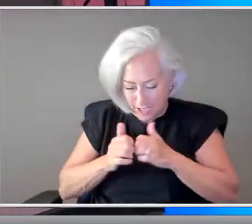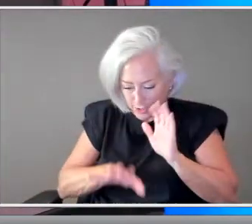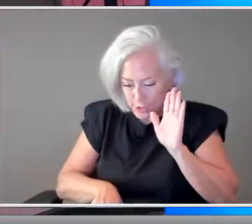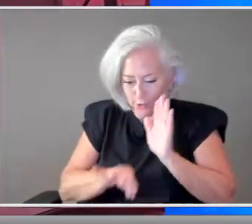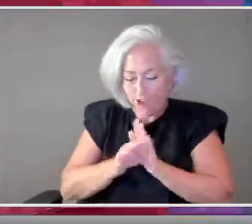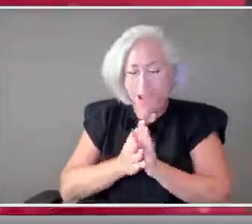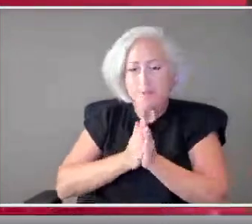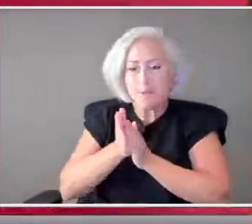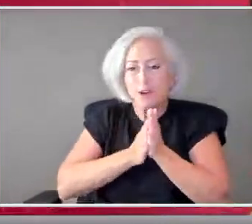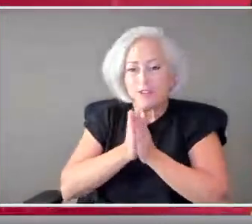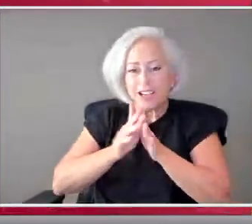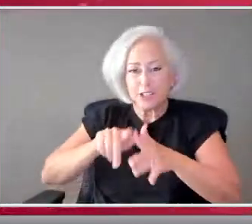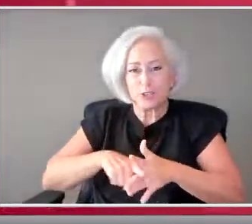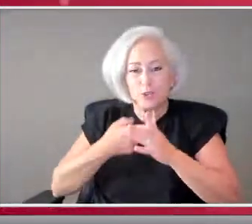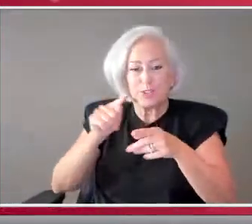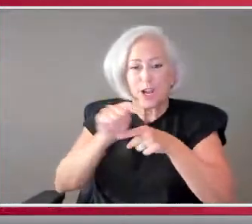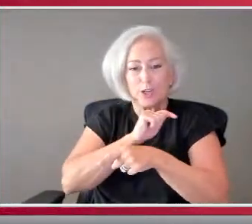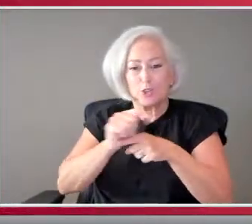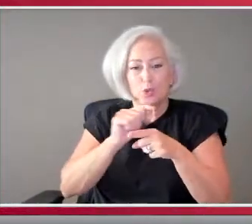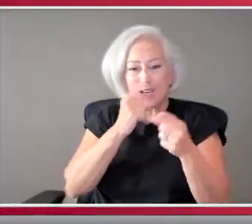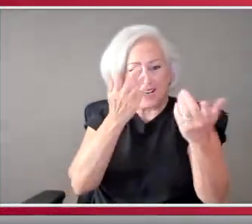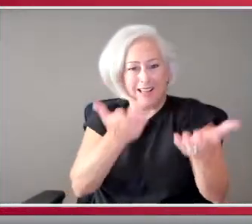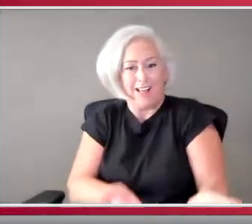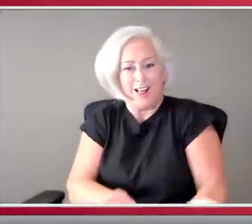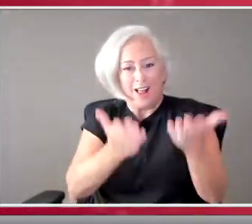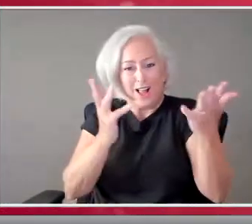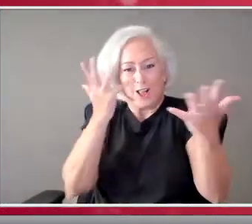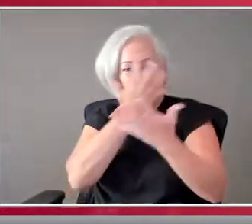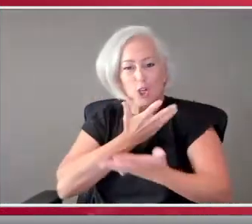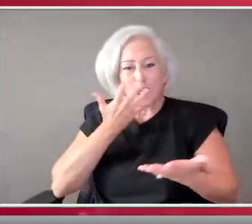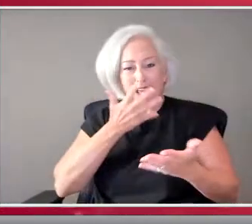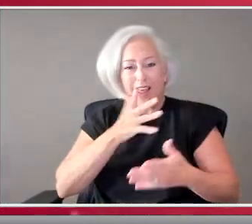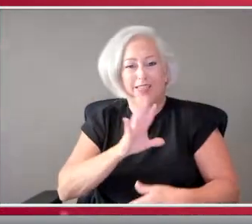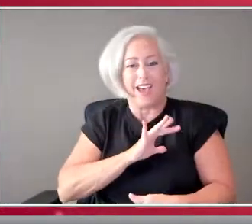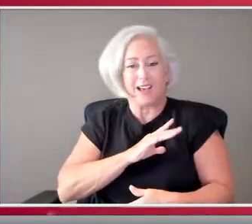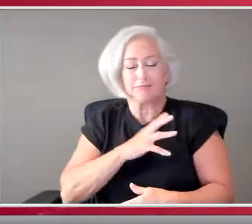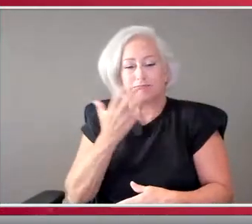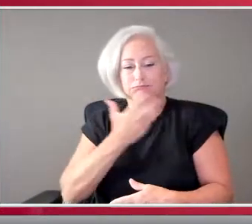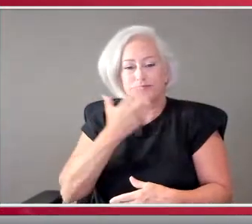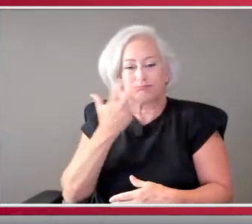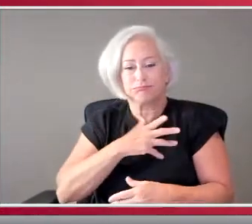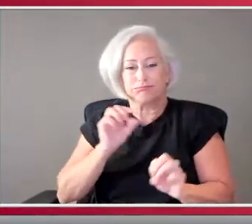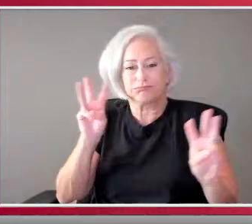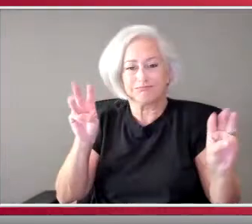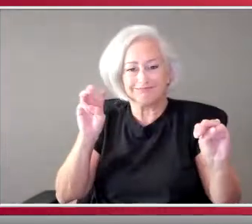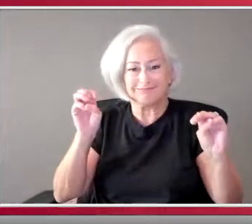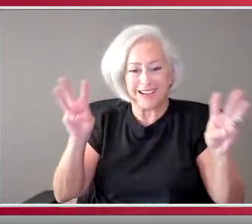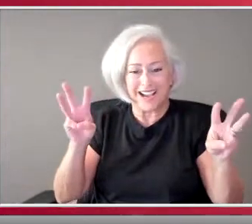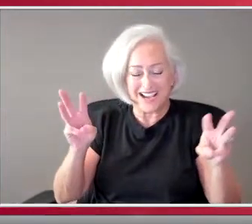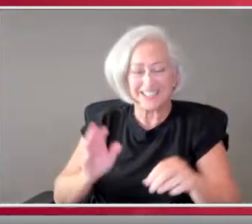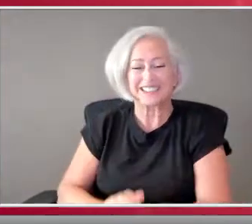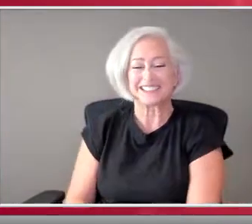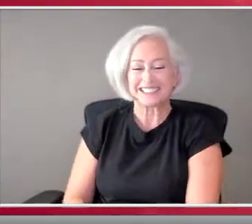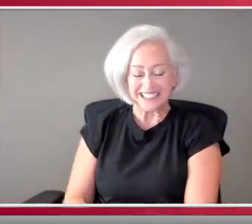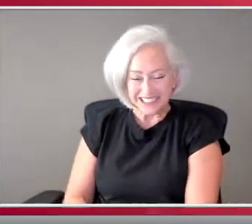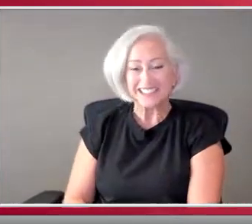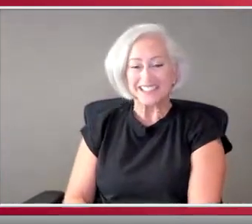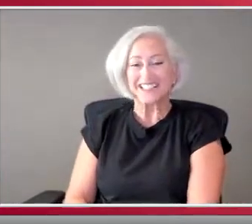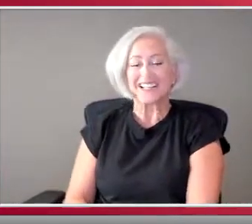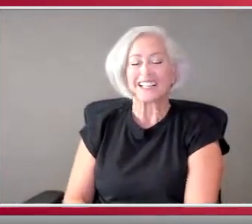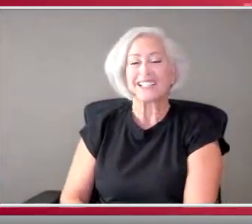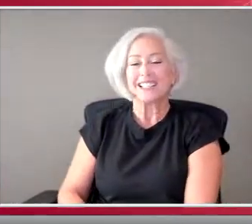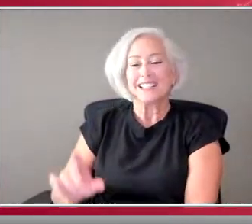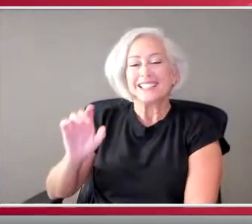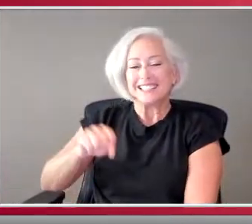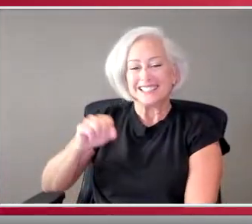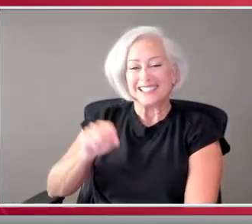this kind of shape? I mean, look at the shape that Angela got herself into. Yes. I think, 1 to 2